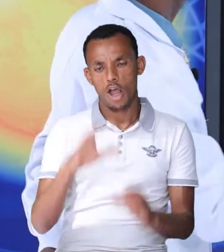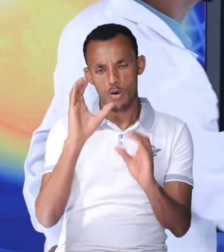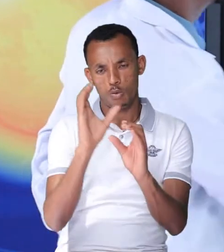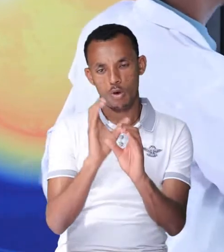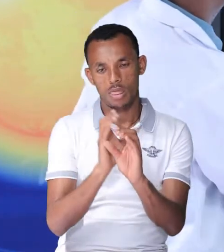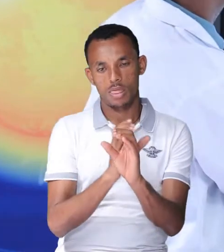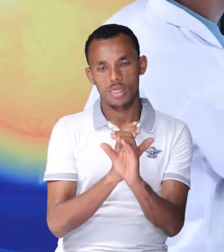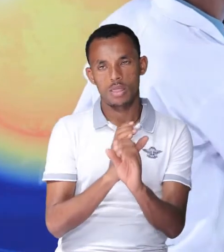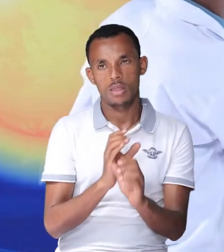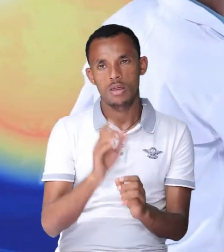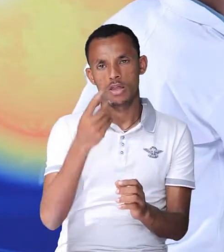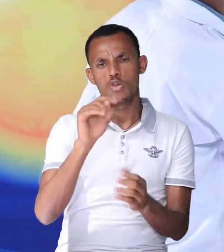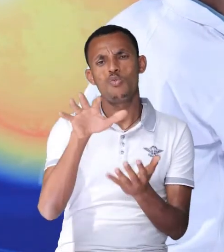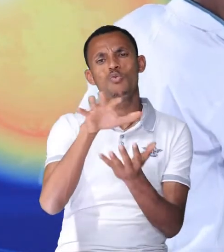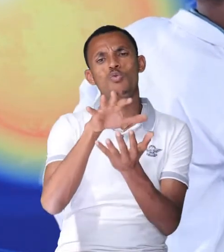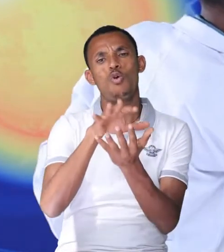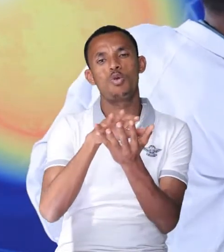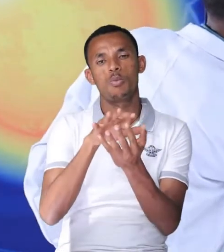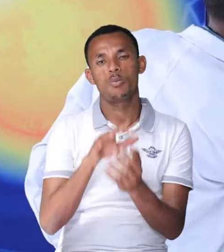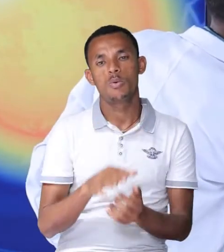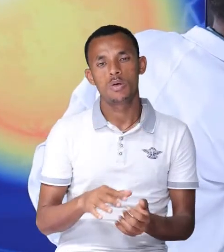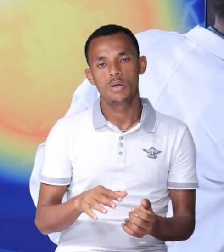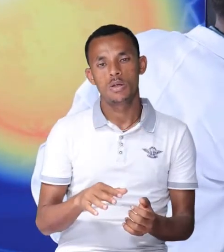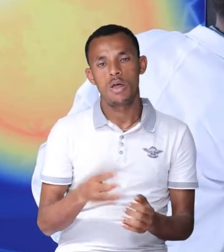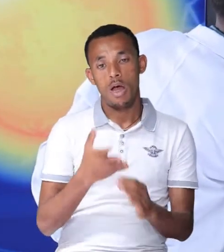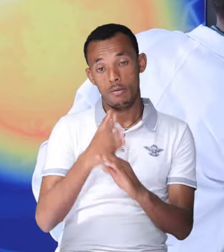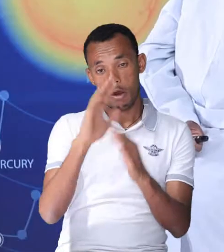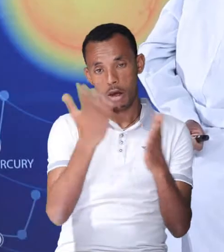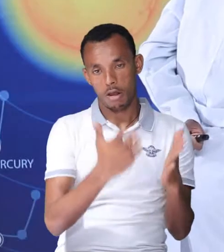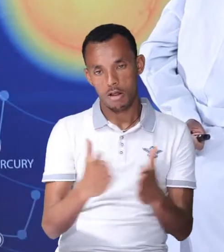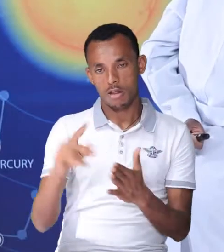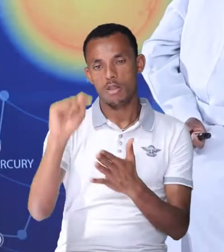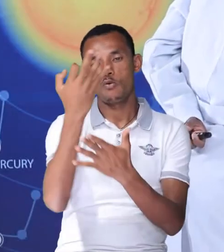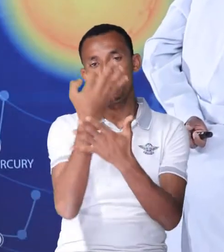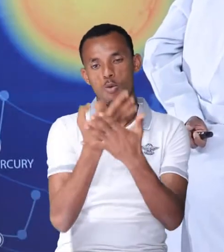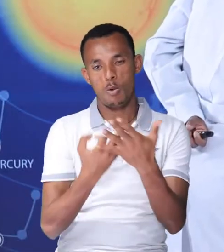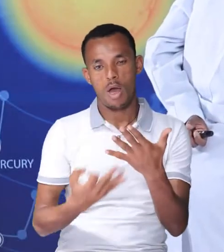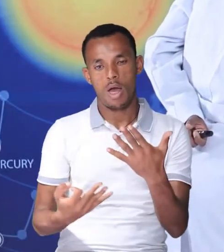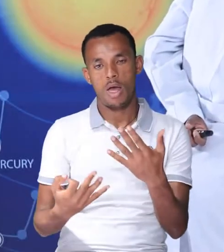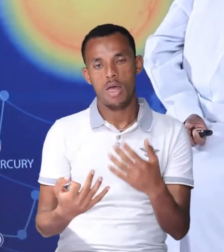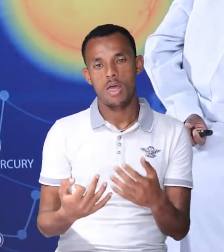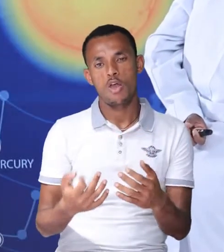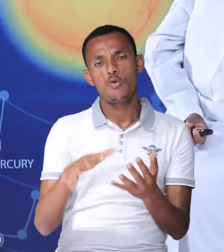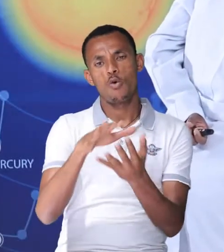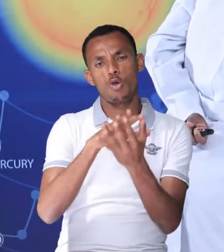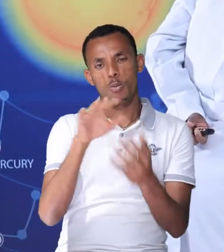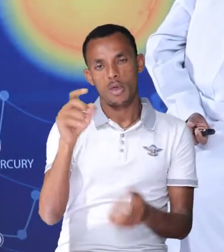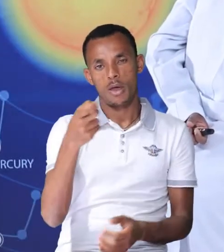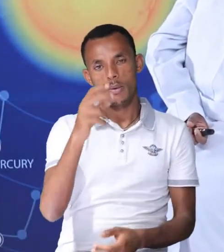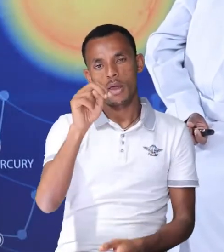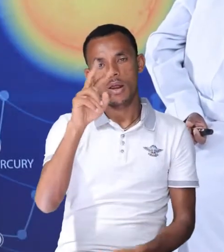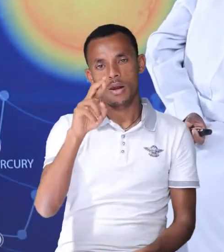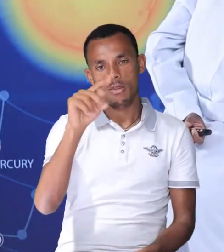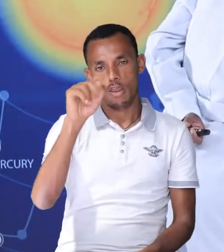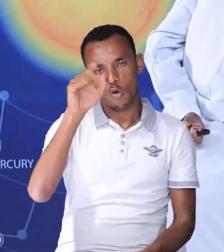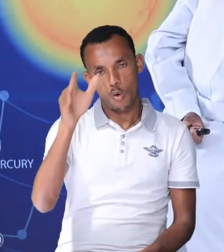Calculate the volume. Okay, so after rearranging the formula, volume becomes nRT